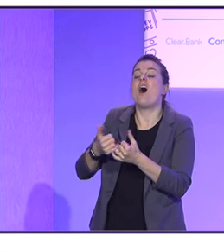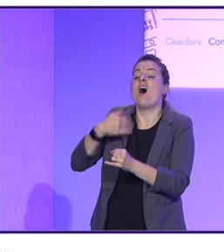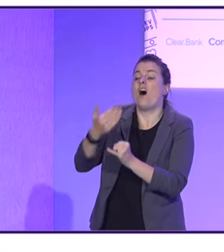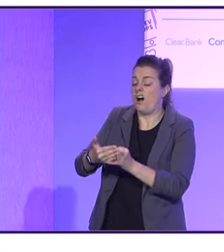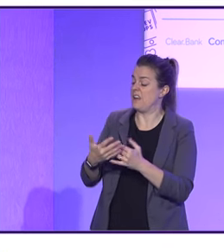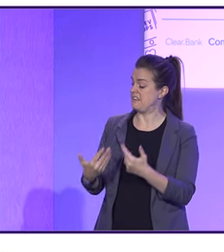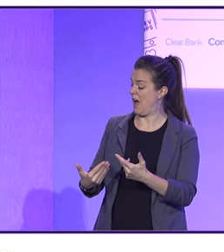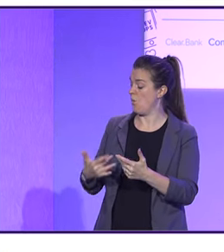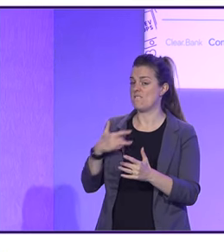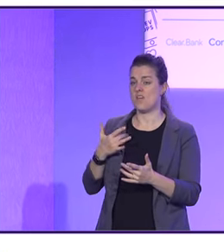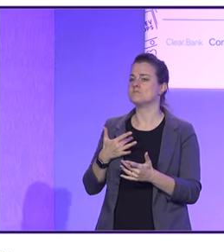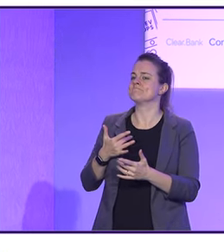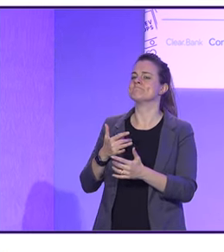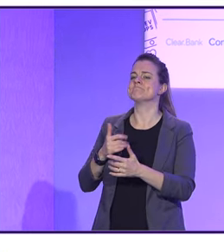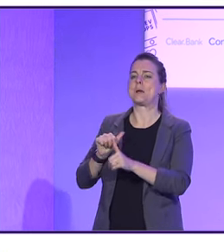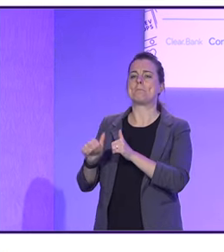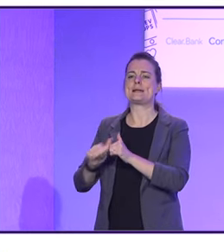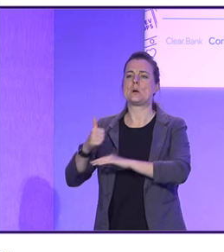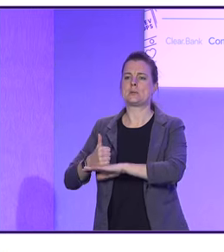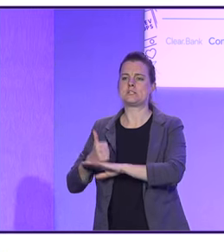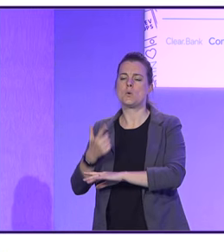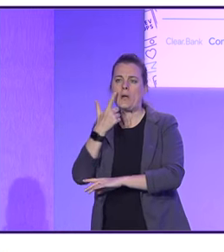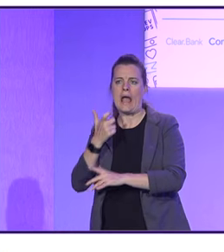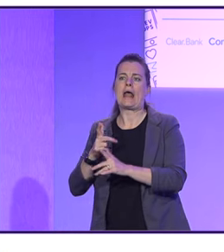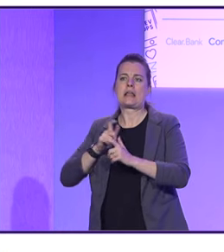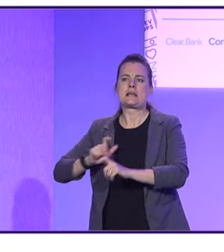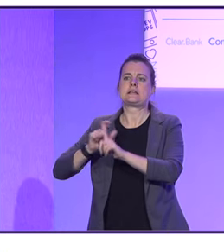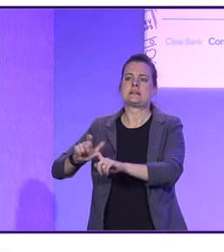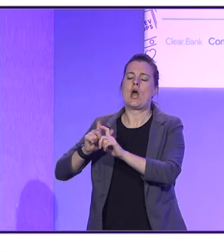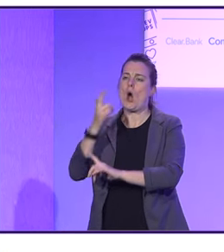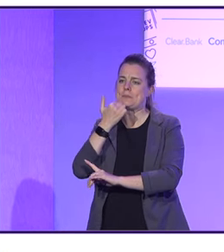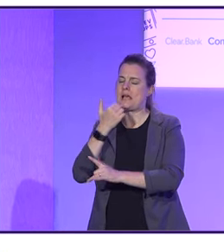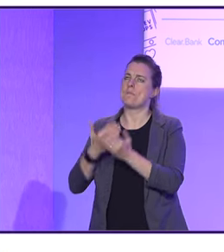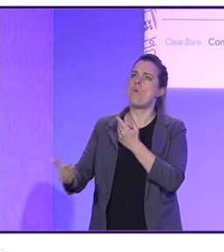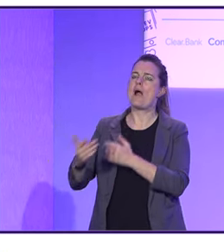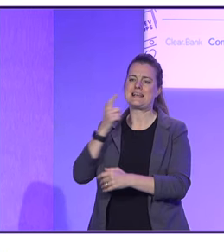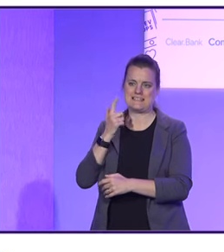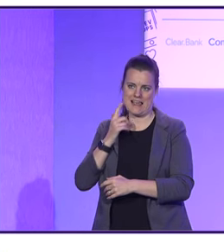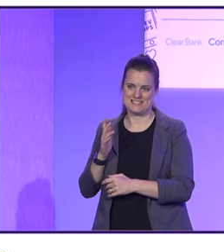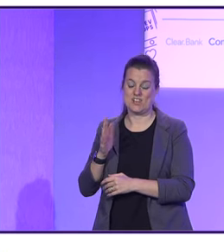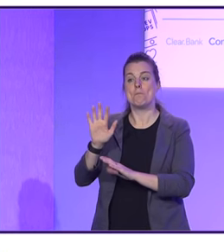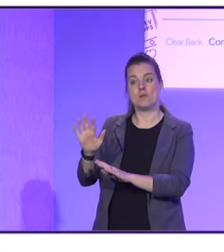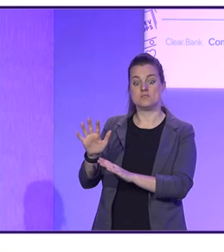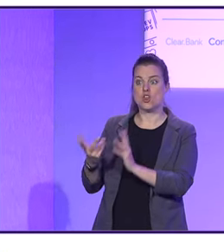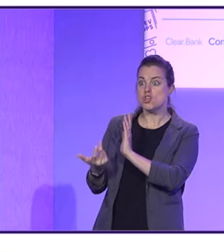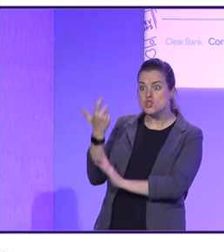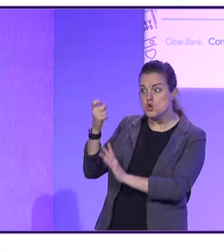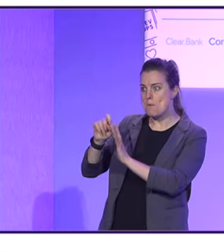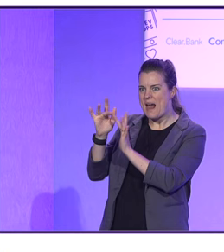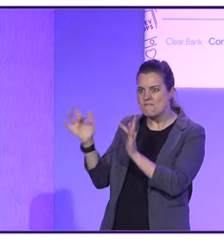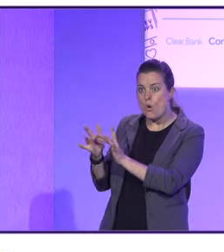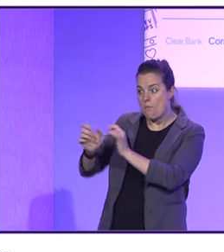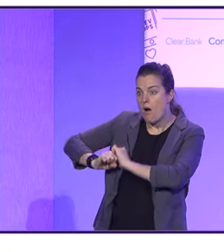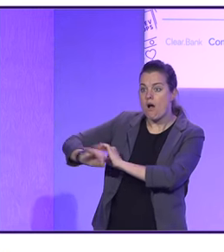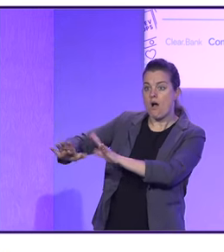better position and that we will be able to keep stuff up to date more easily. So when does this new platform that I've been talking about go